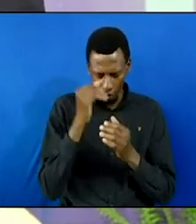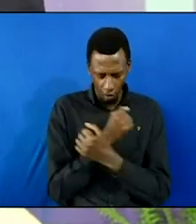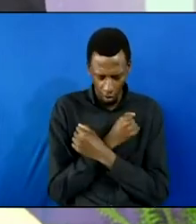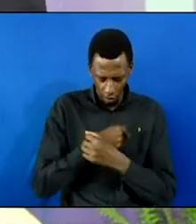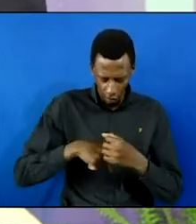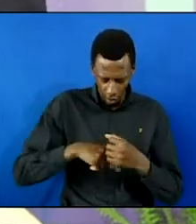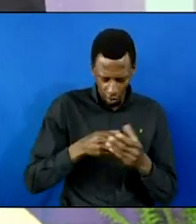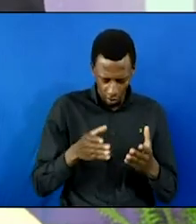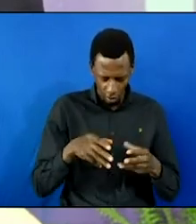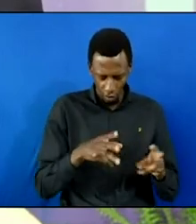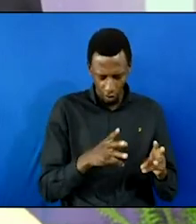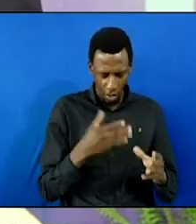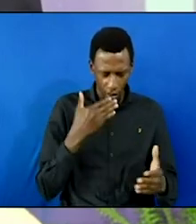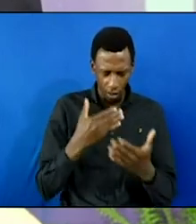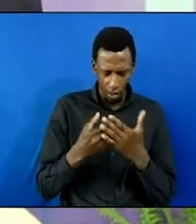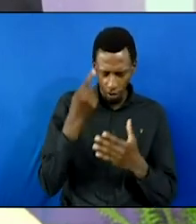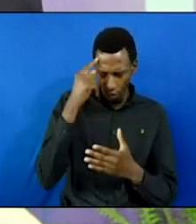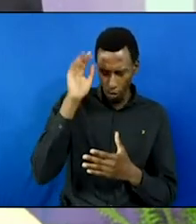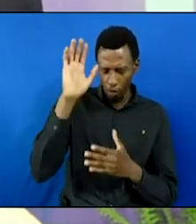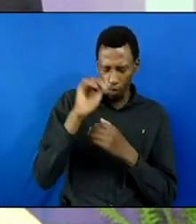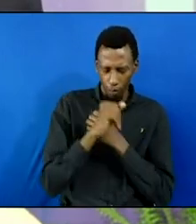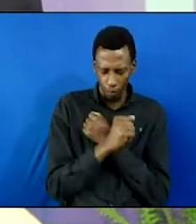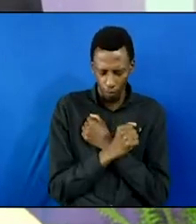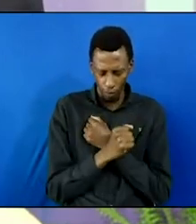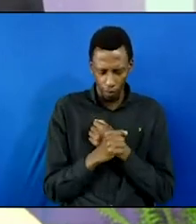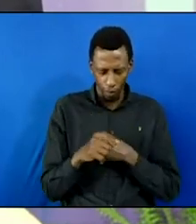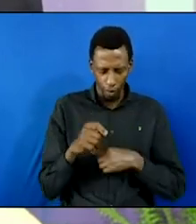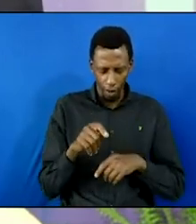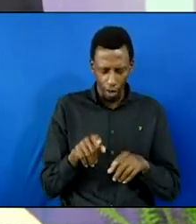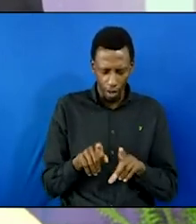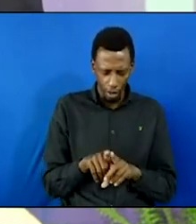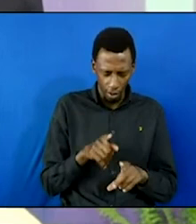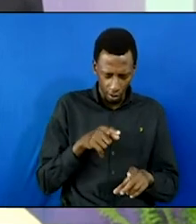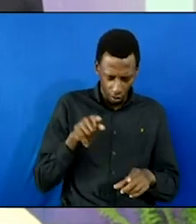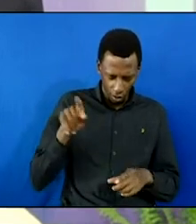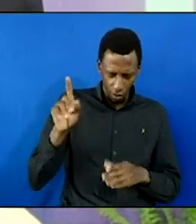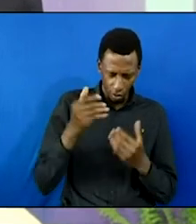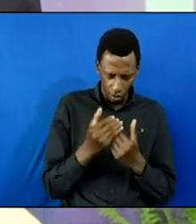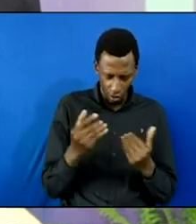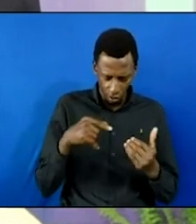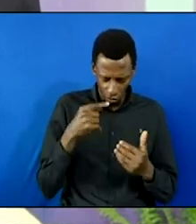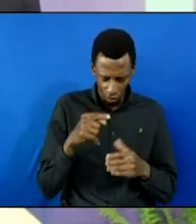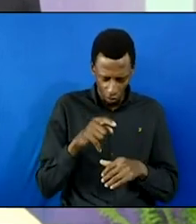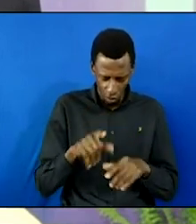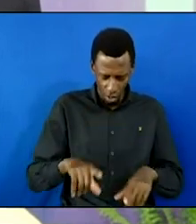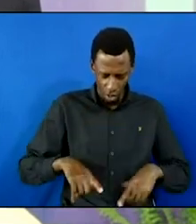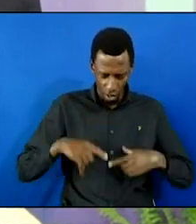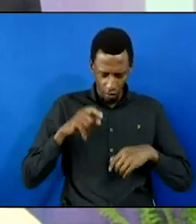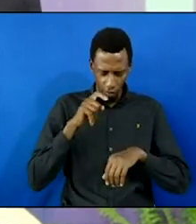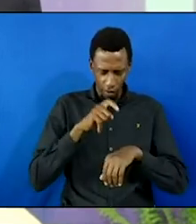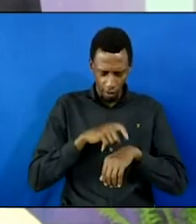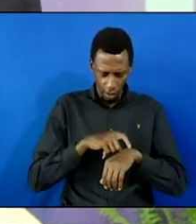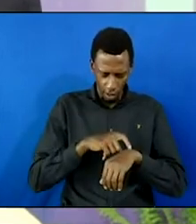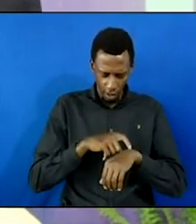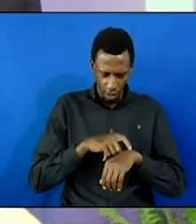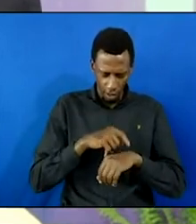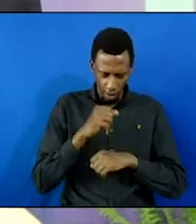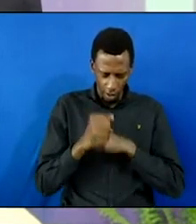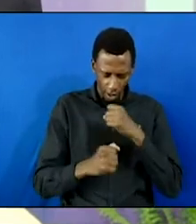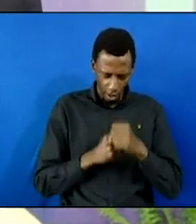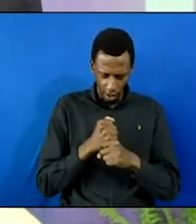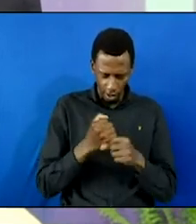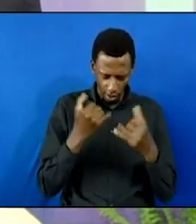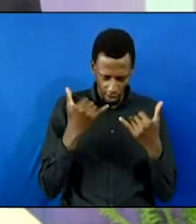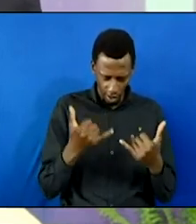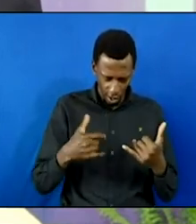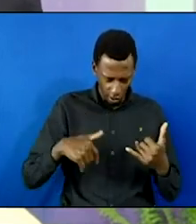love as your children who live at this time and in this age. We